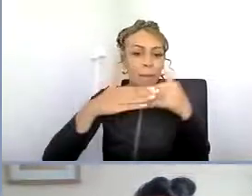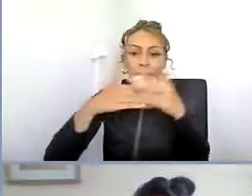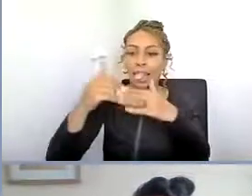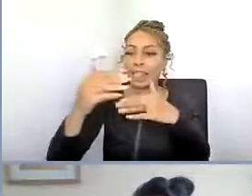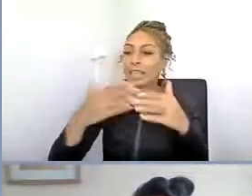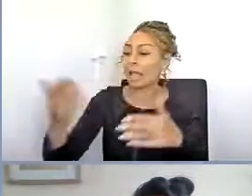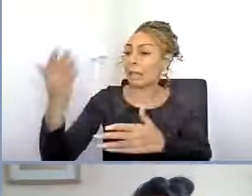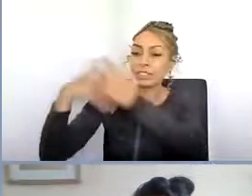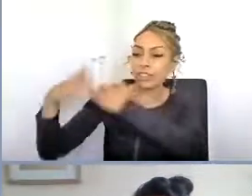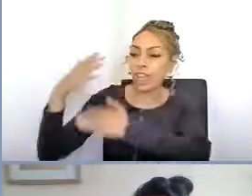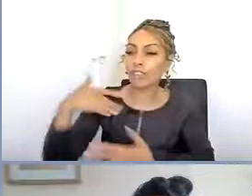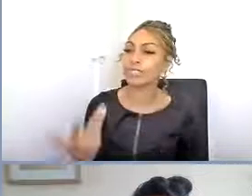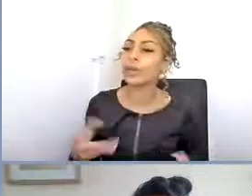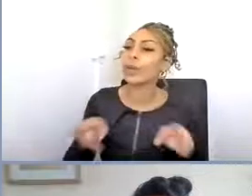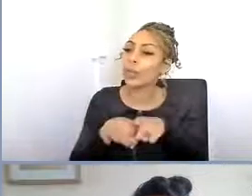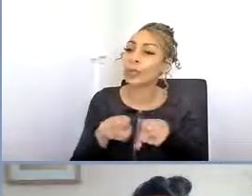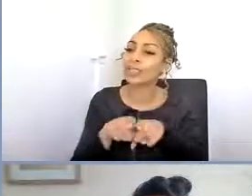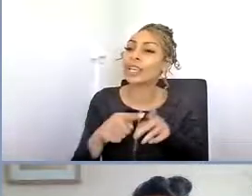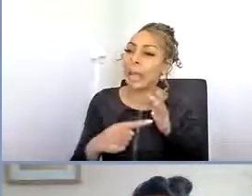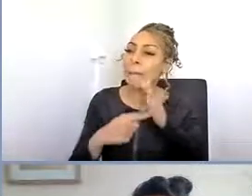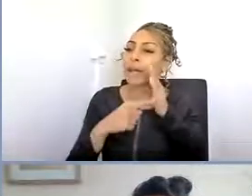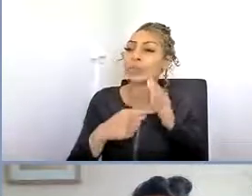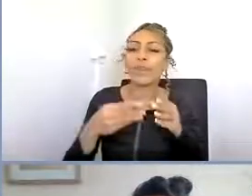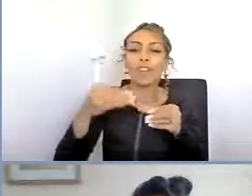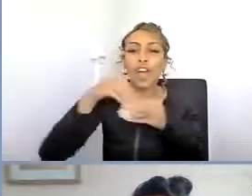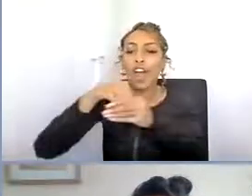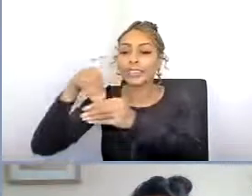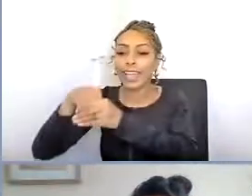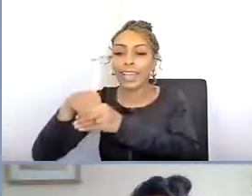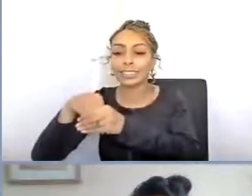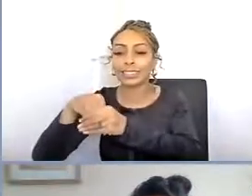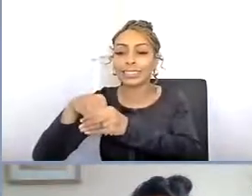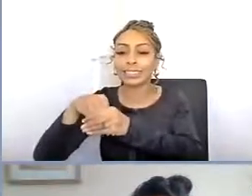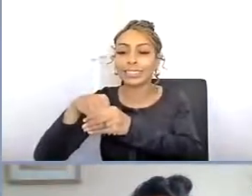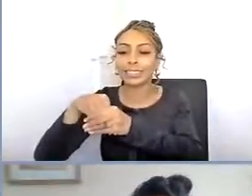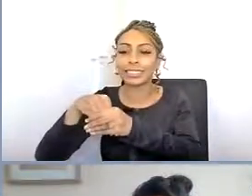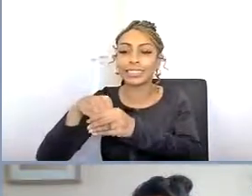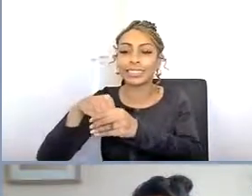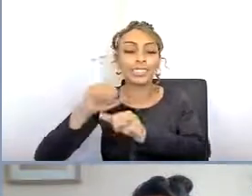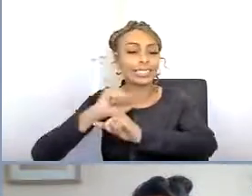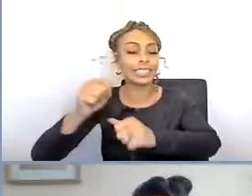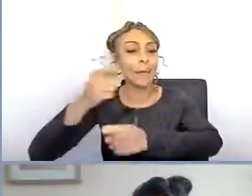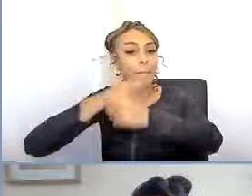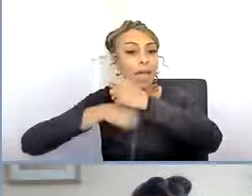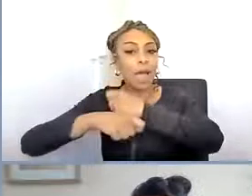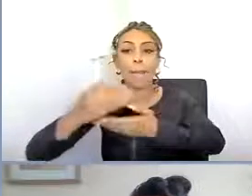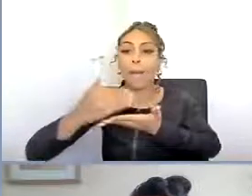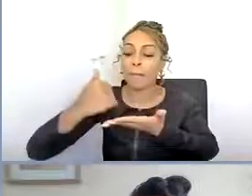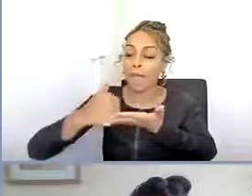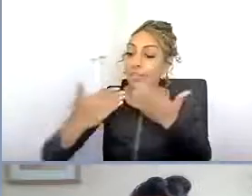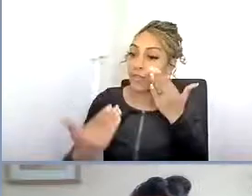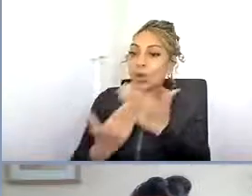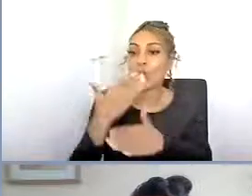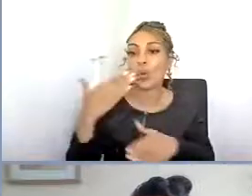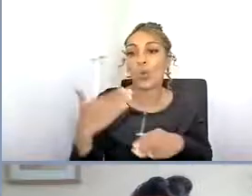historically, but also in the important context of it becoming new work becoming